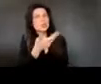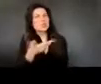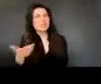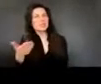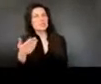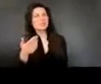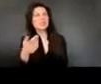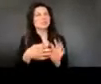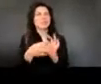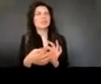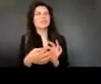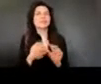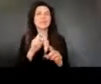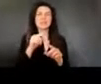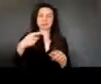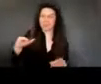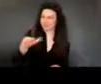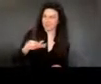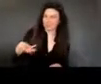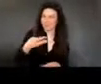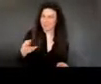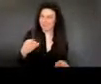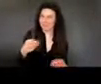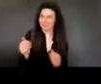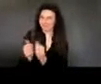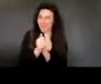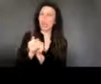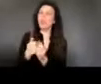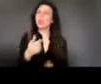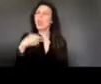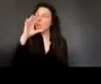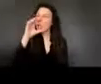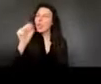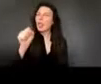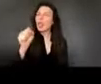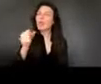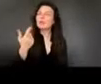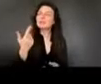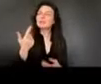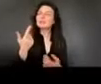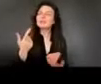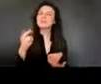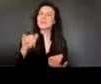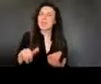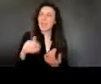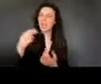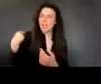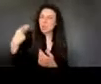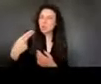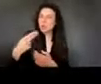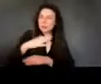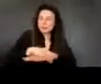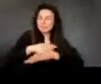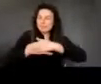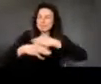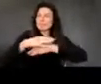pairings of the different authors in this panel was I really liked some of the connections to the power of this layered history and what